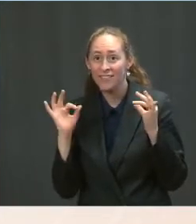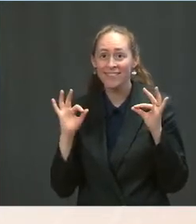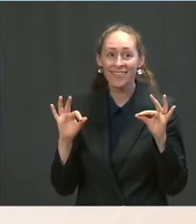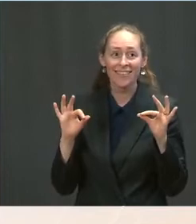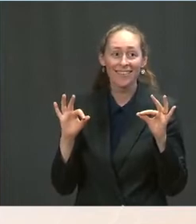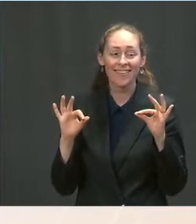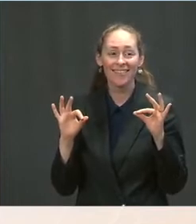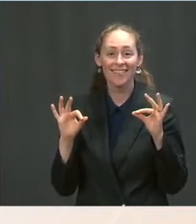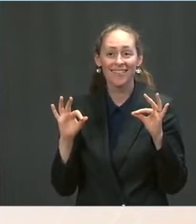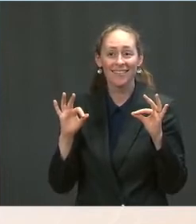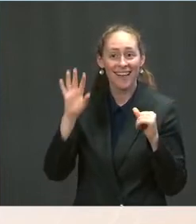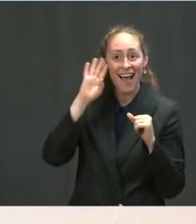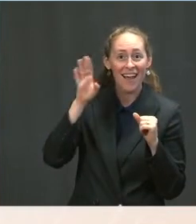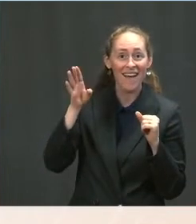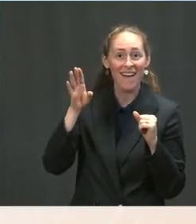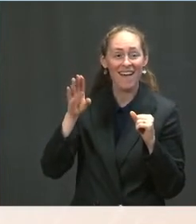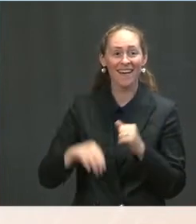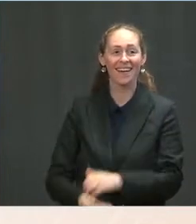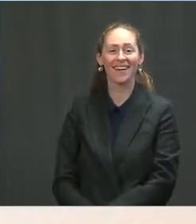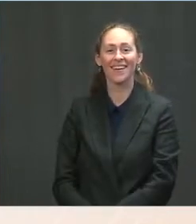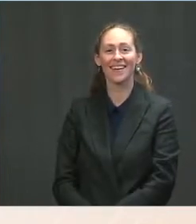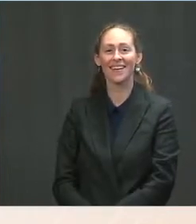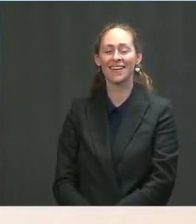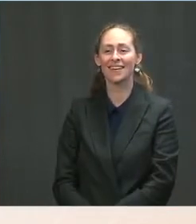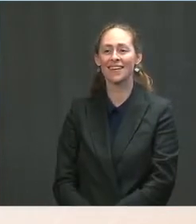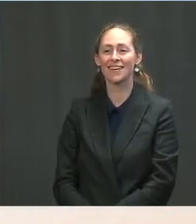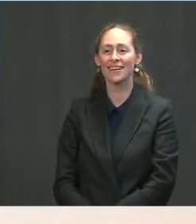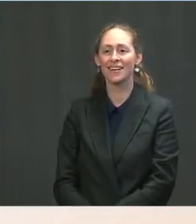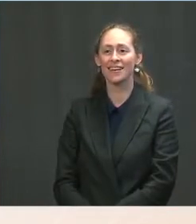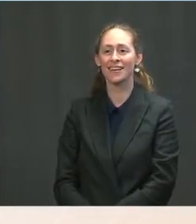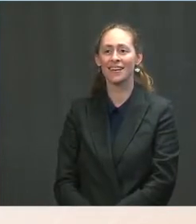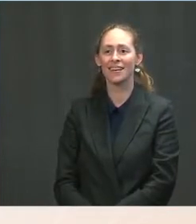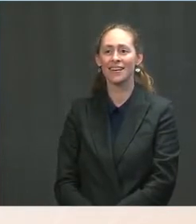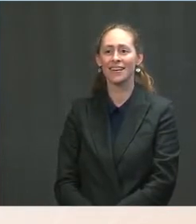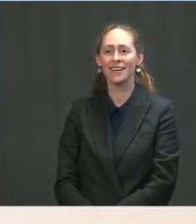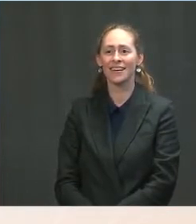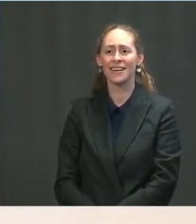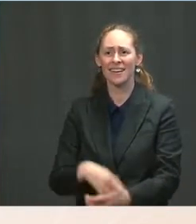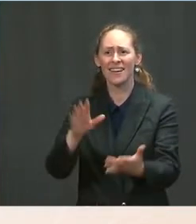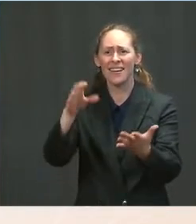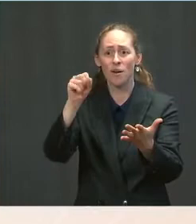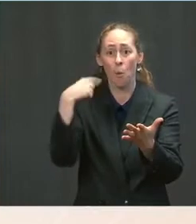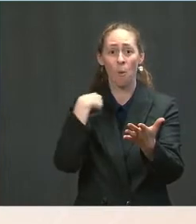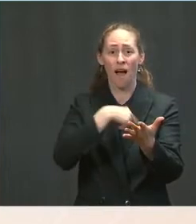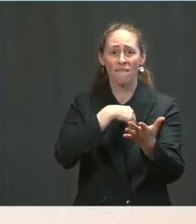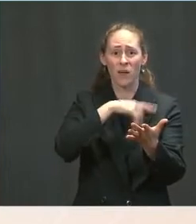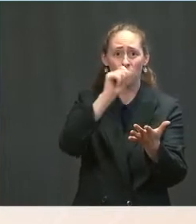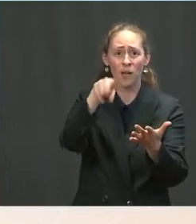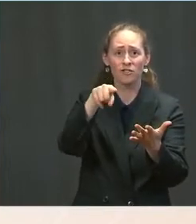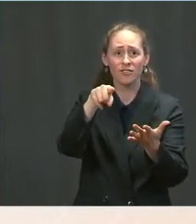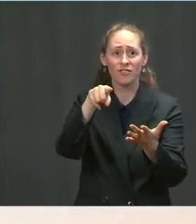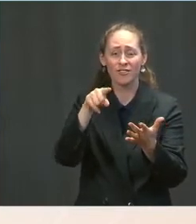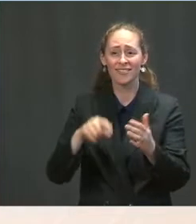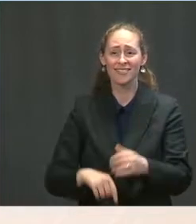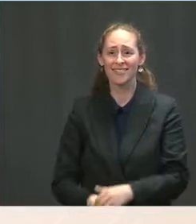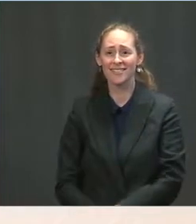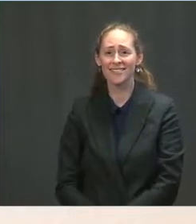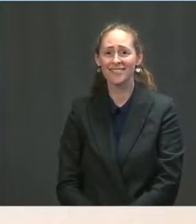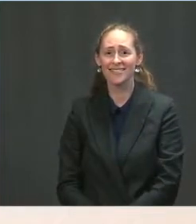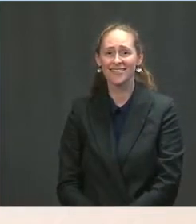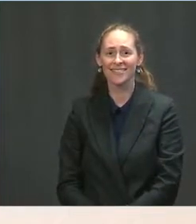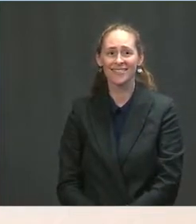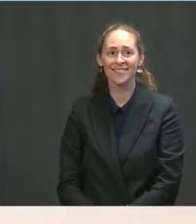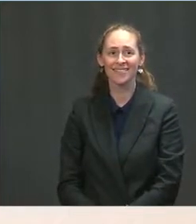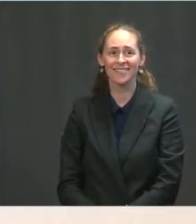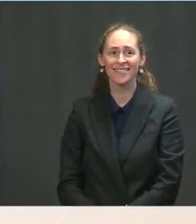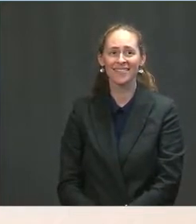know. There are pets questions in the room, for sure. Hi, can you hear me now? How do you test that is the Delta